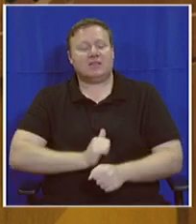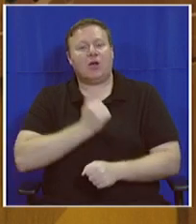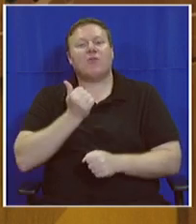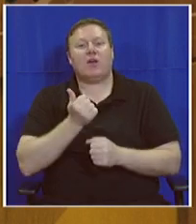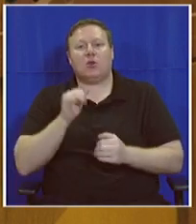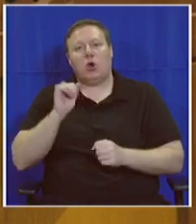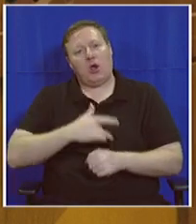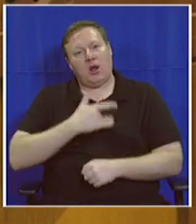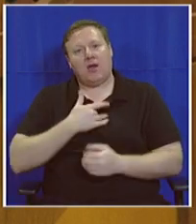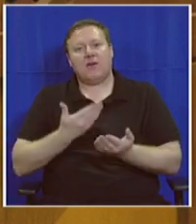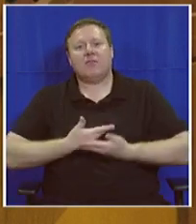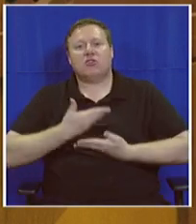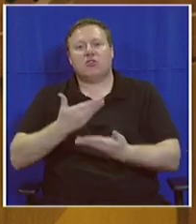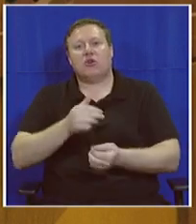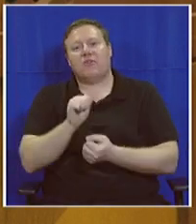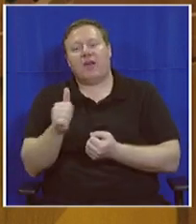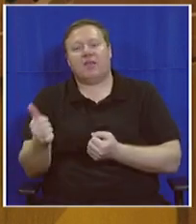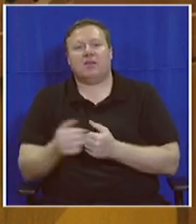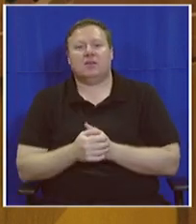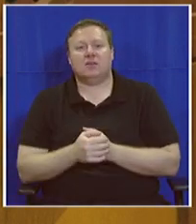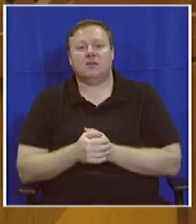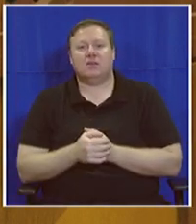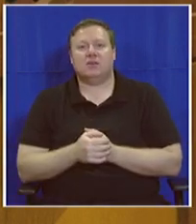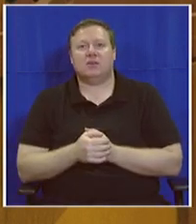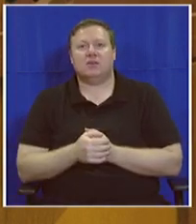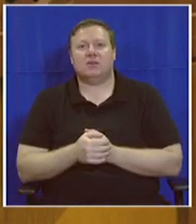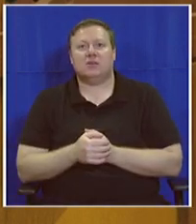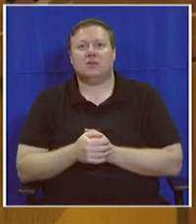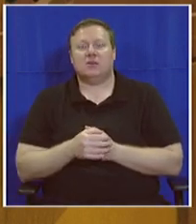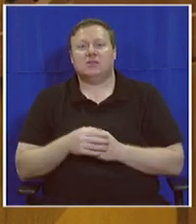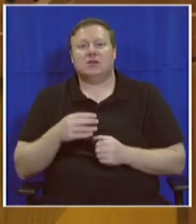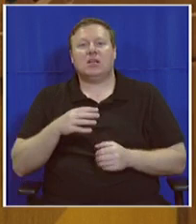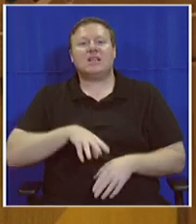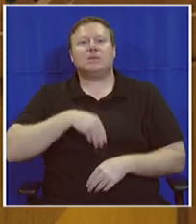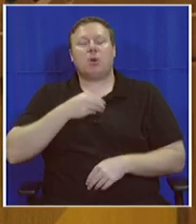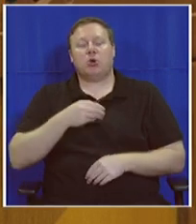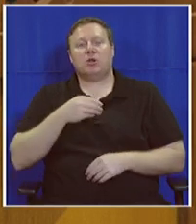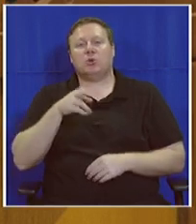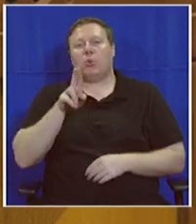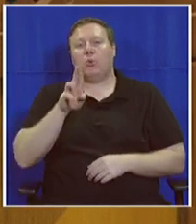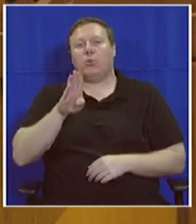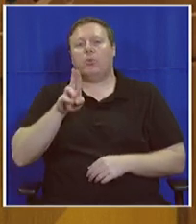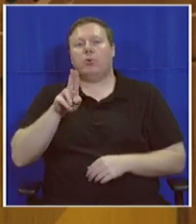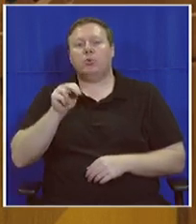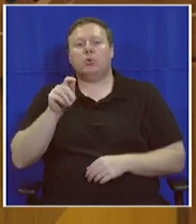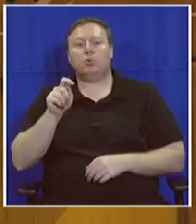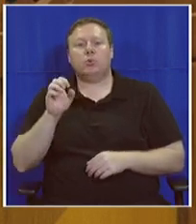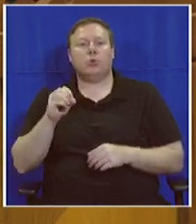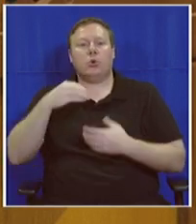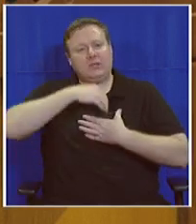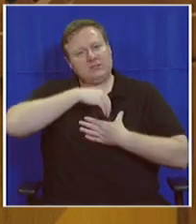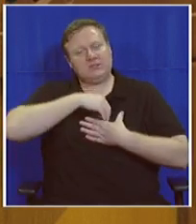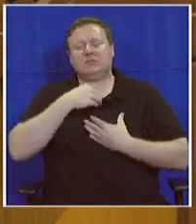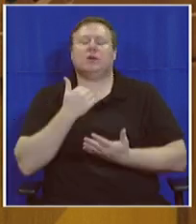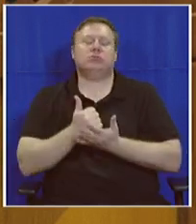others. Her kind-hearted nature and spirit of Ubuntu was beyond any other person I know. We